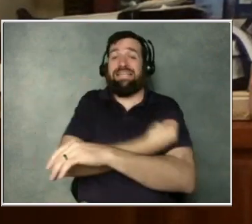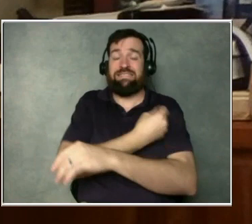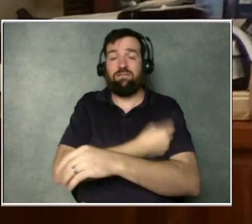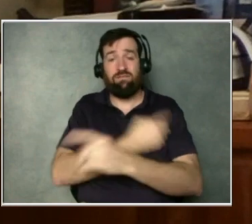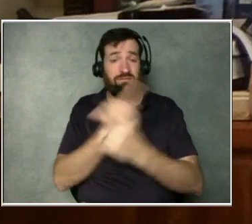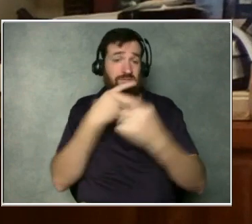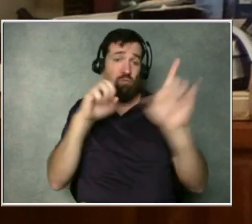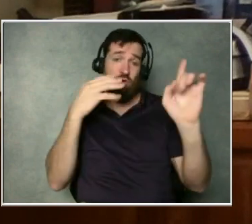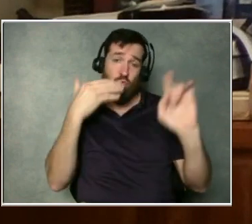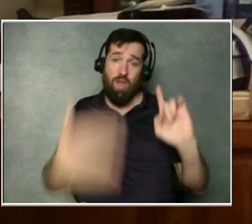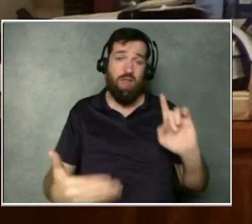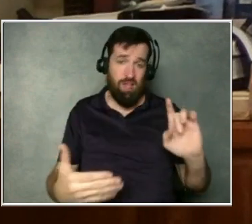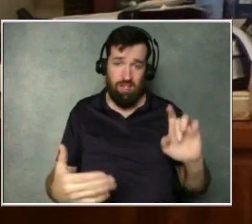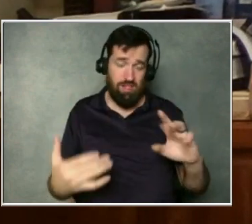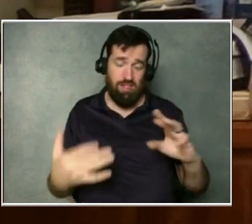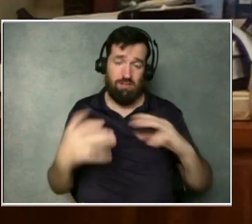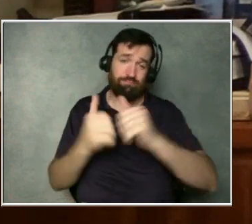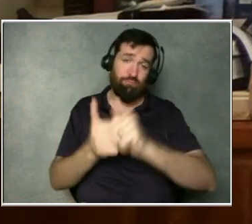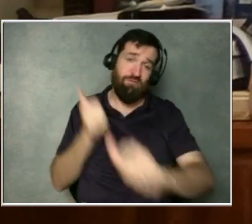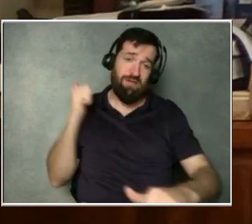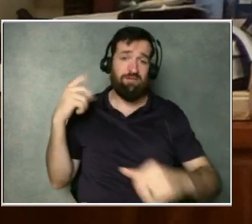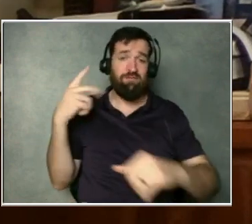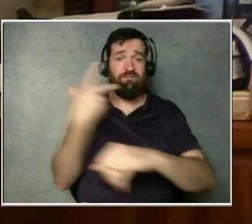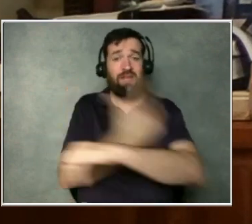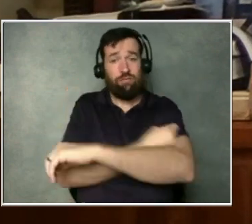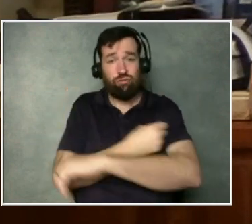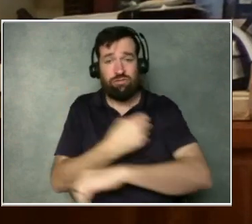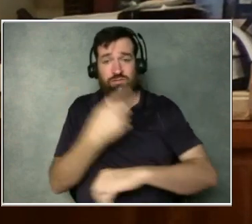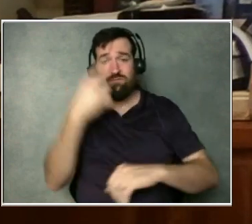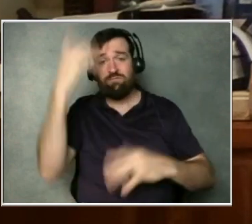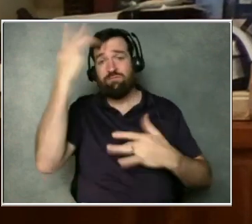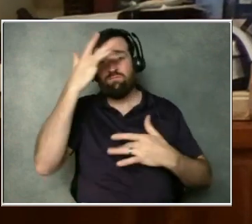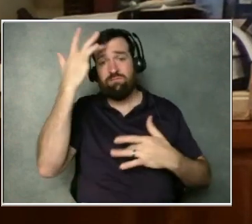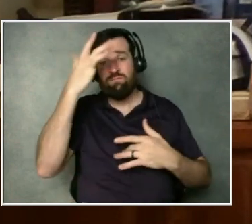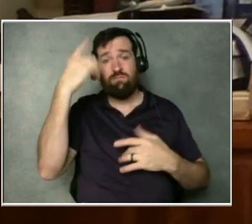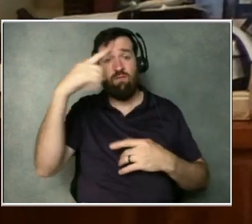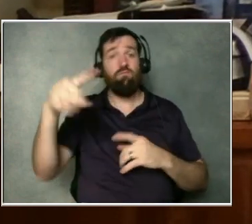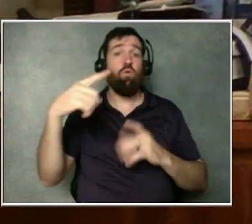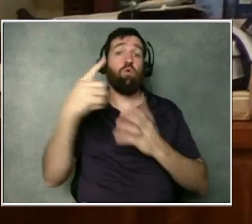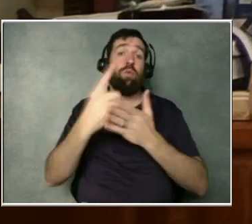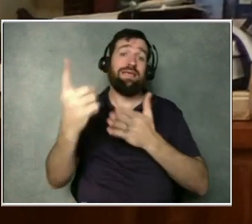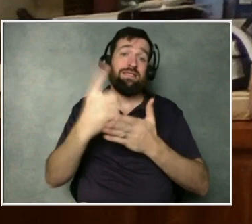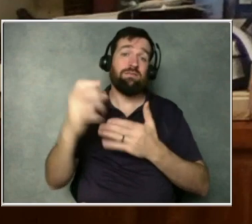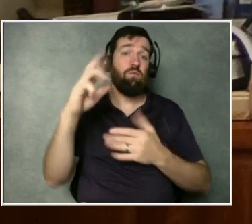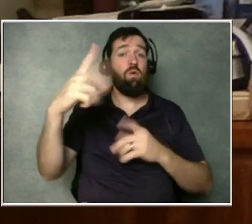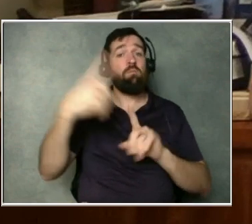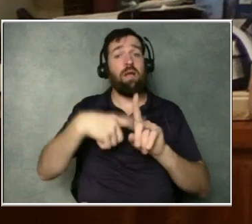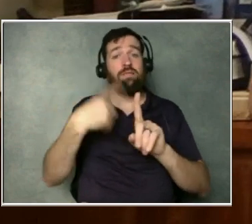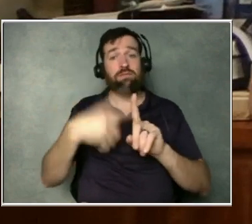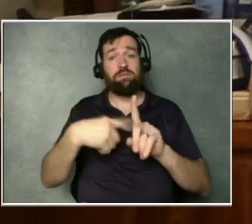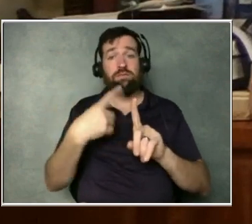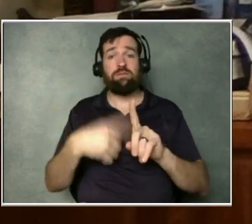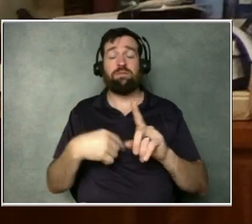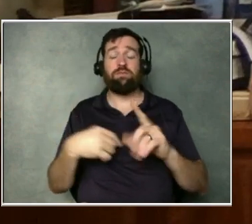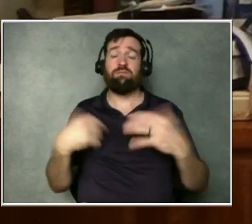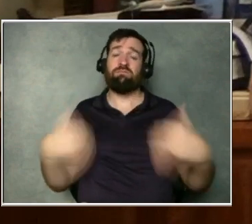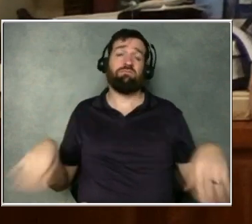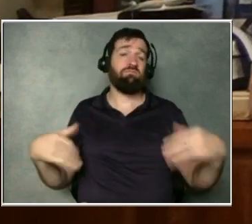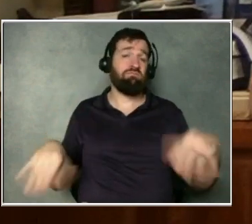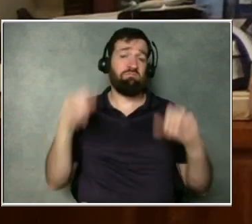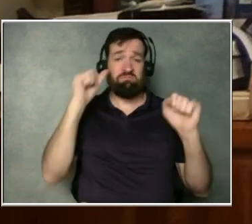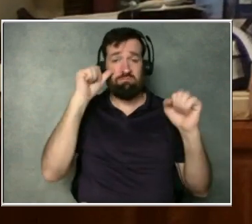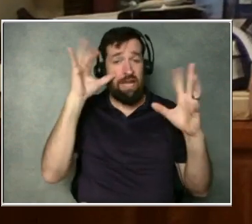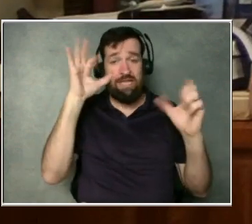well in preventing infection for weeks to months. They work spectacularly